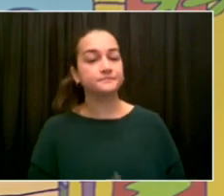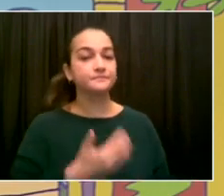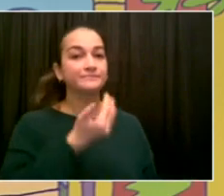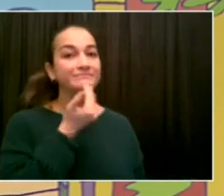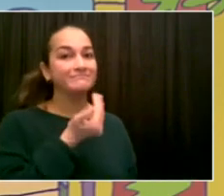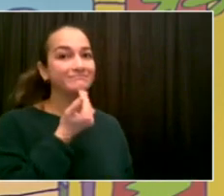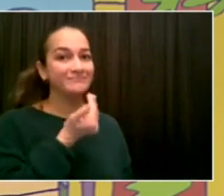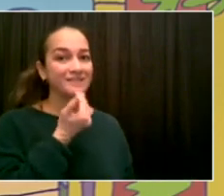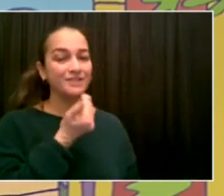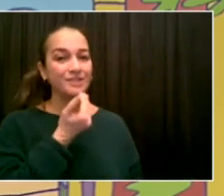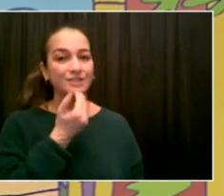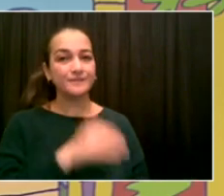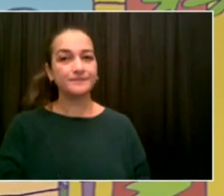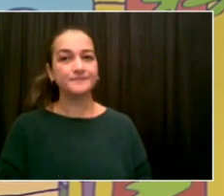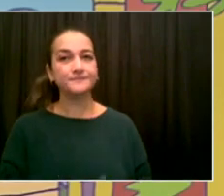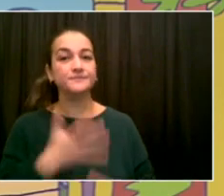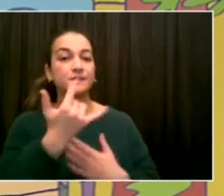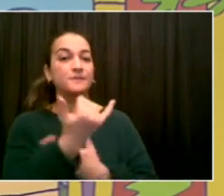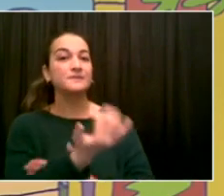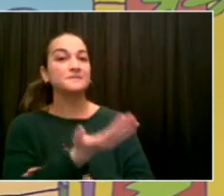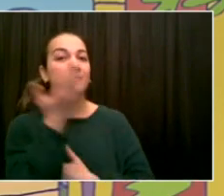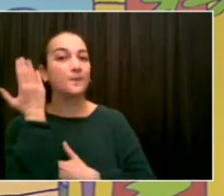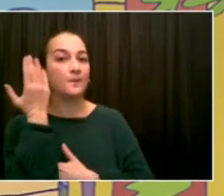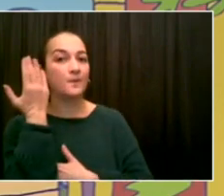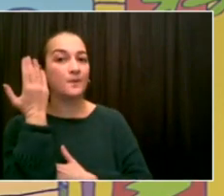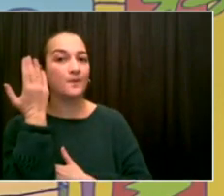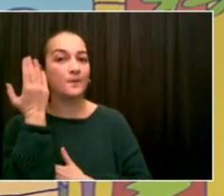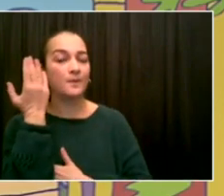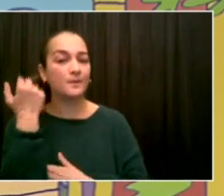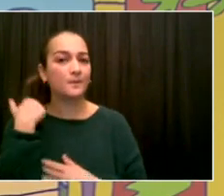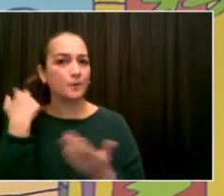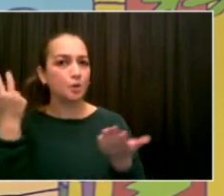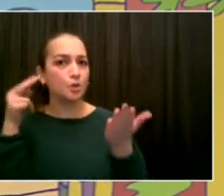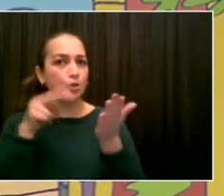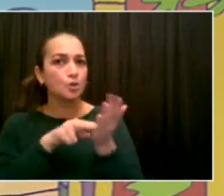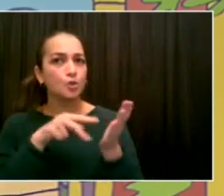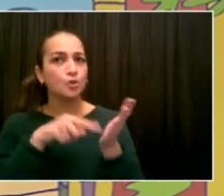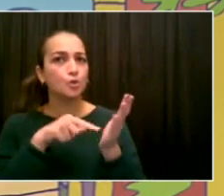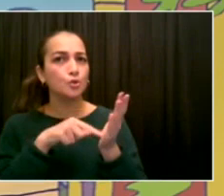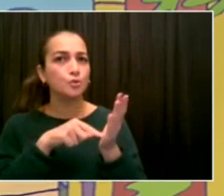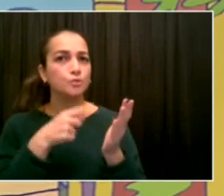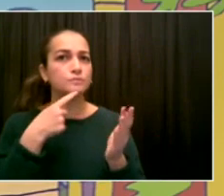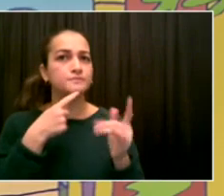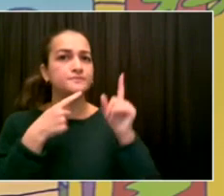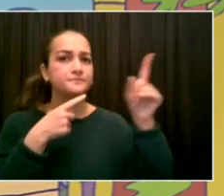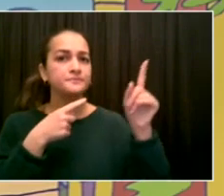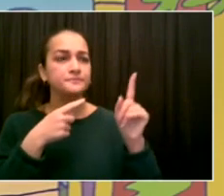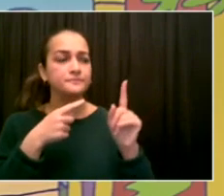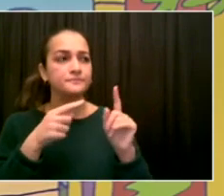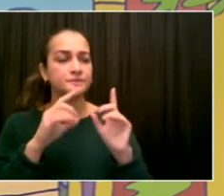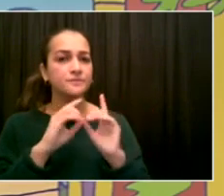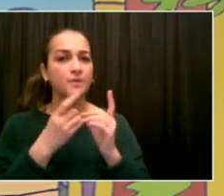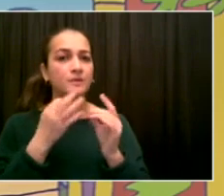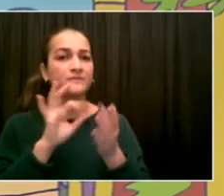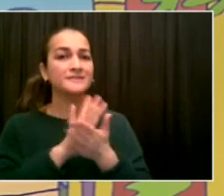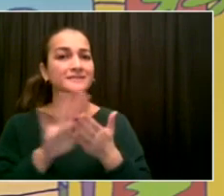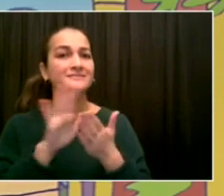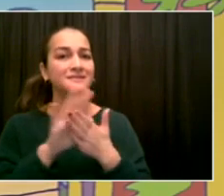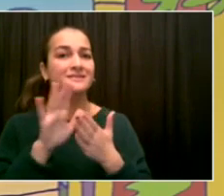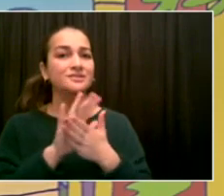that residents are putting out, especially in southern Brooklyn and Staten Island. Like I mentioned, there's already trash issues